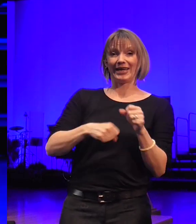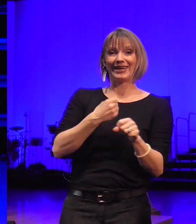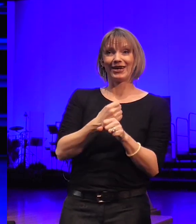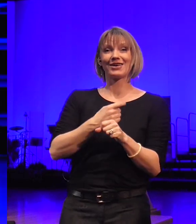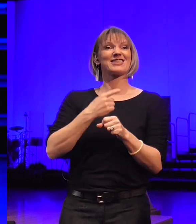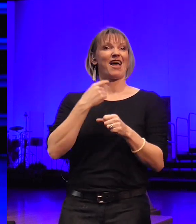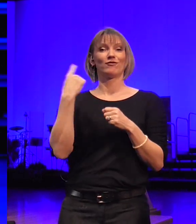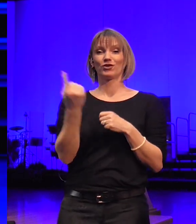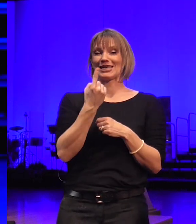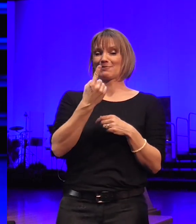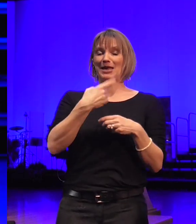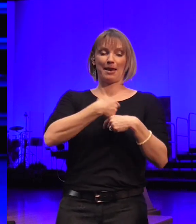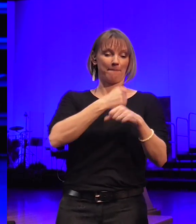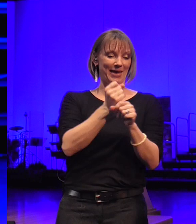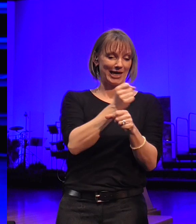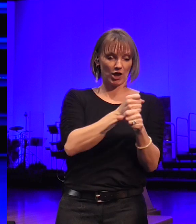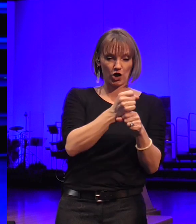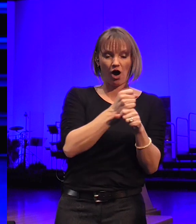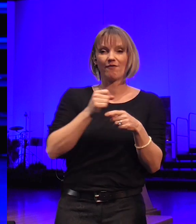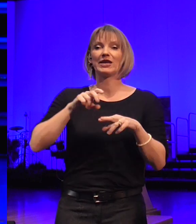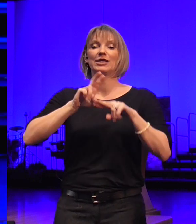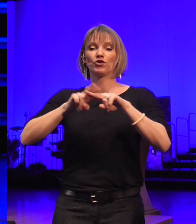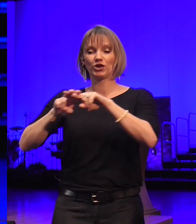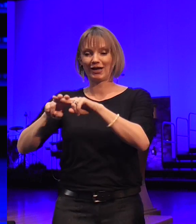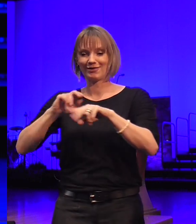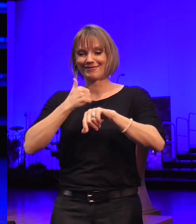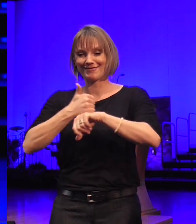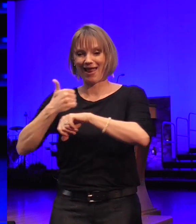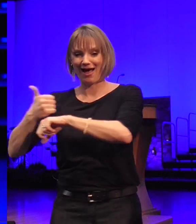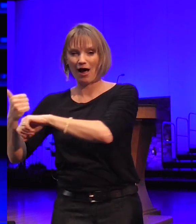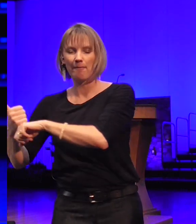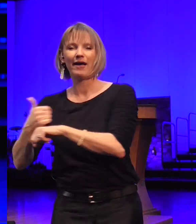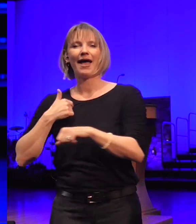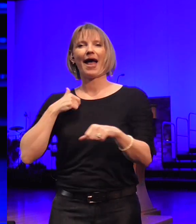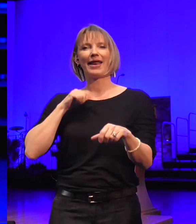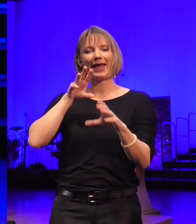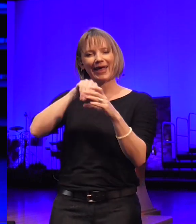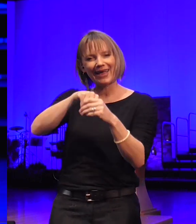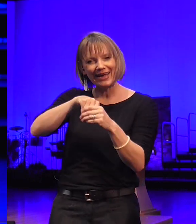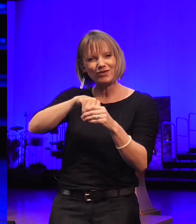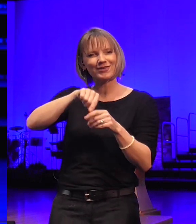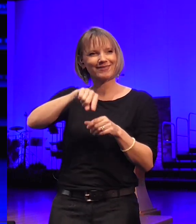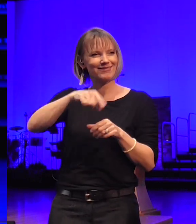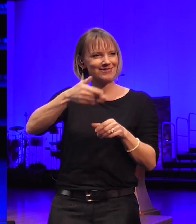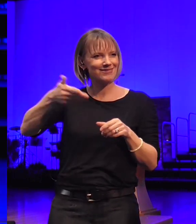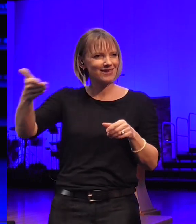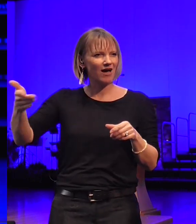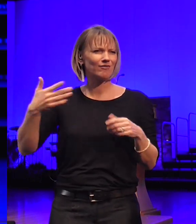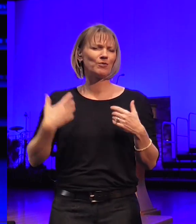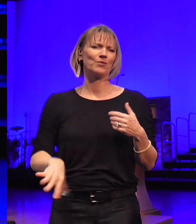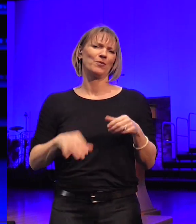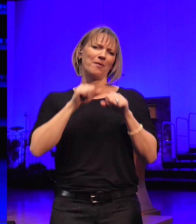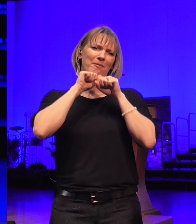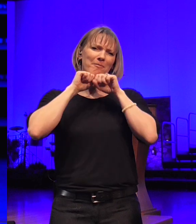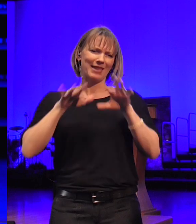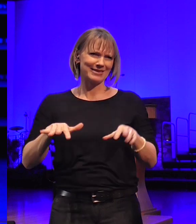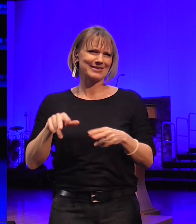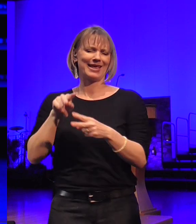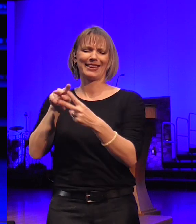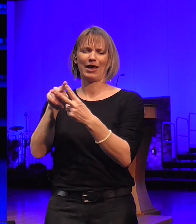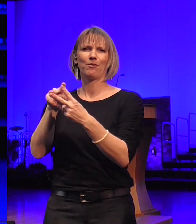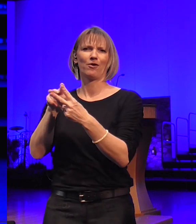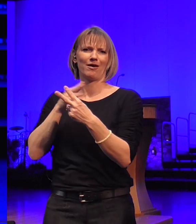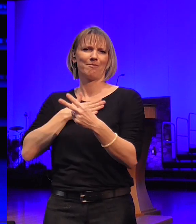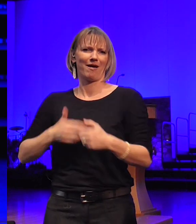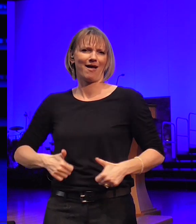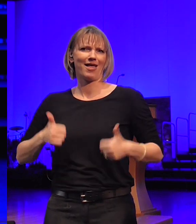coffee, setting up the chairs, and engaging in this stuff. What a blessing they were in my life. Thank